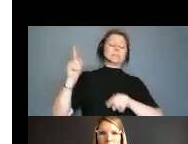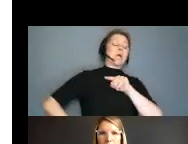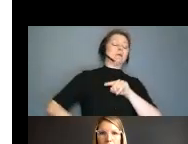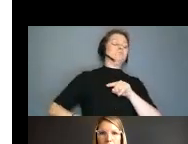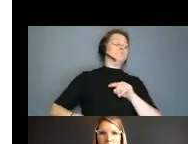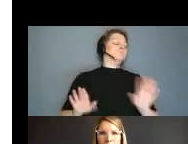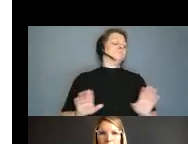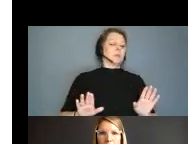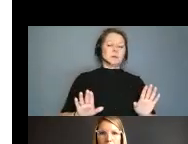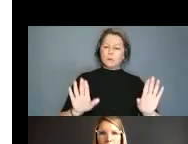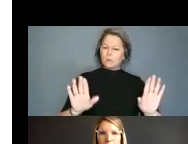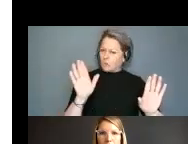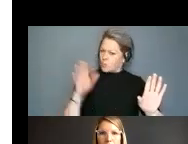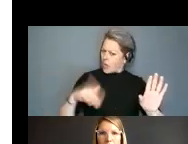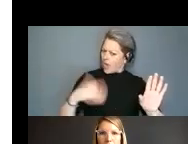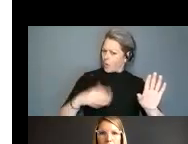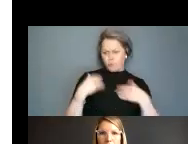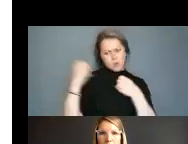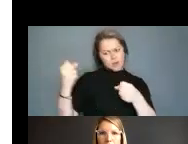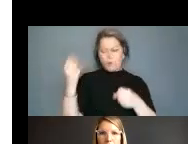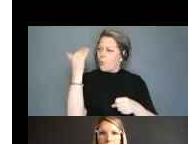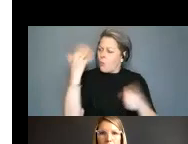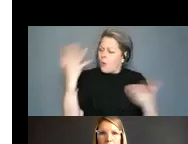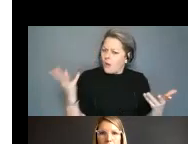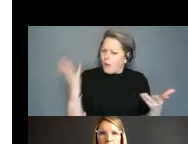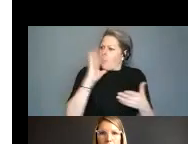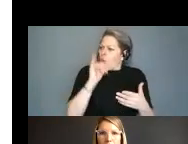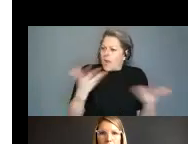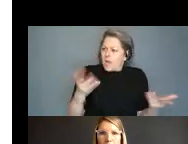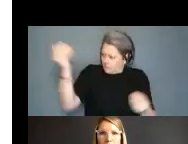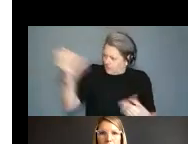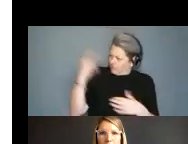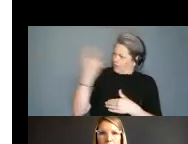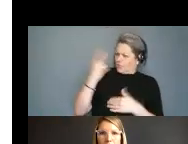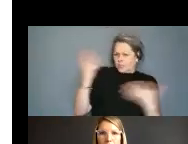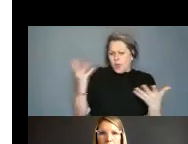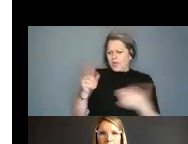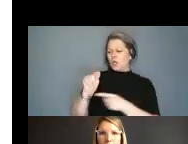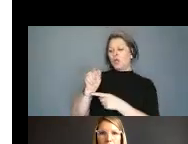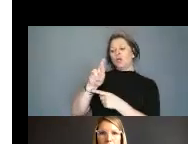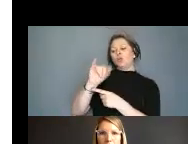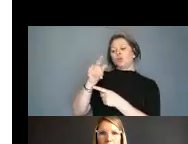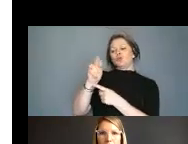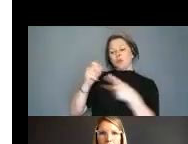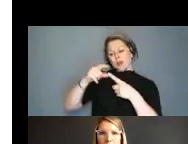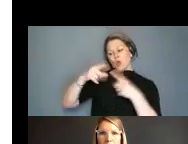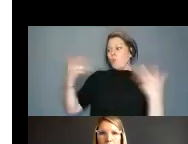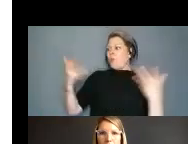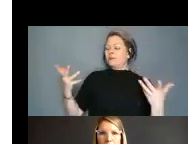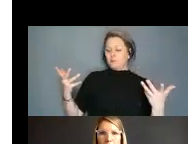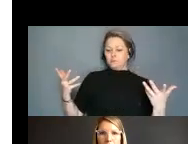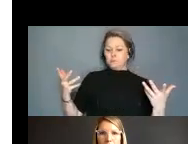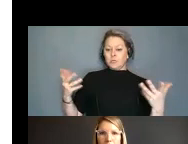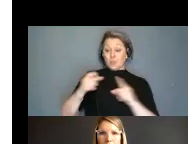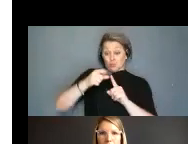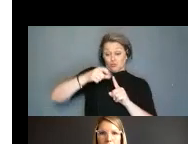some reason why we'd even start the capacity assessment. So again, in the adult protection world, the valid trigger